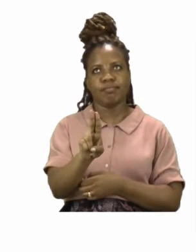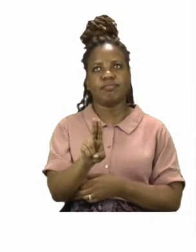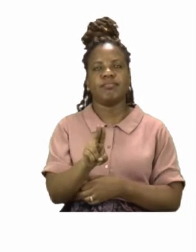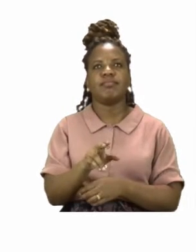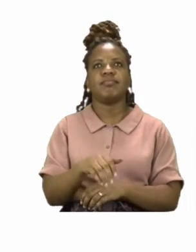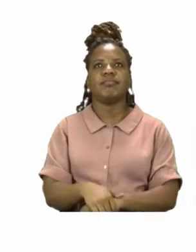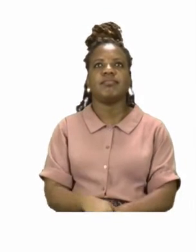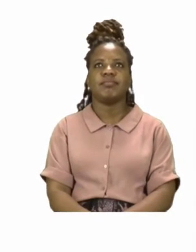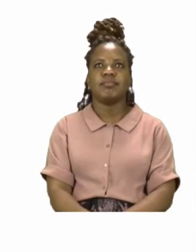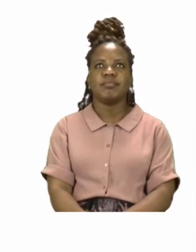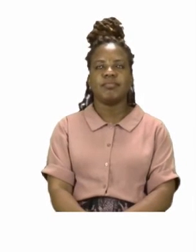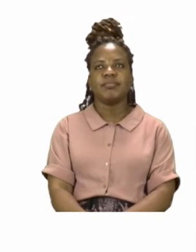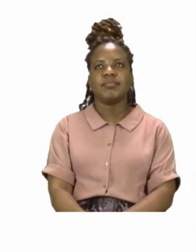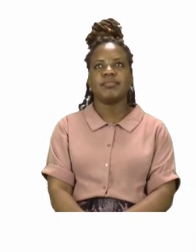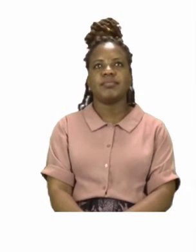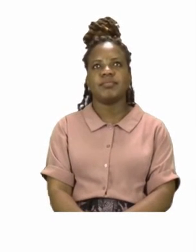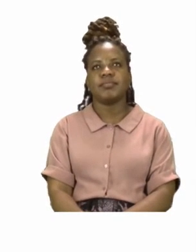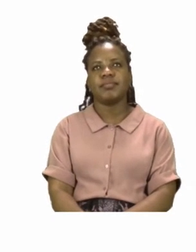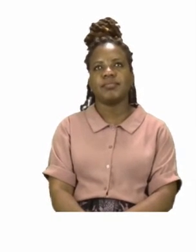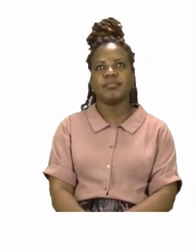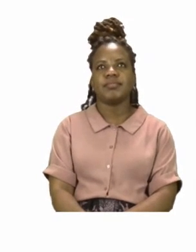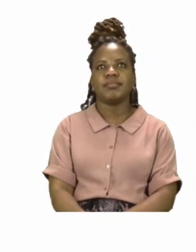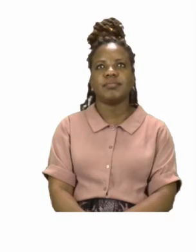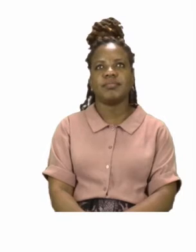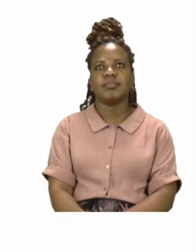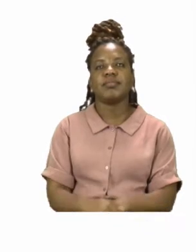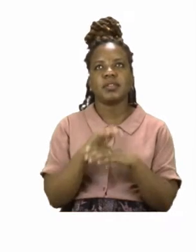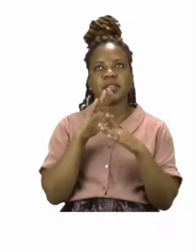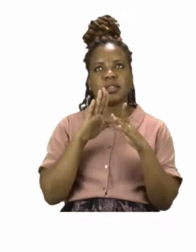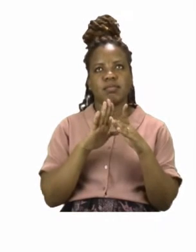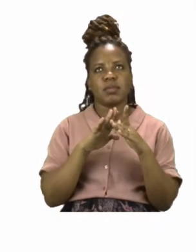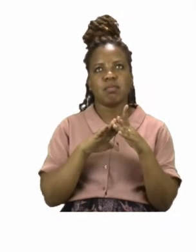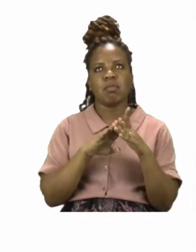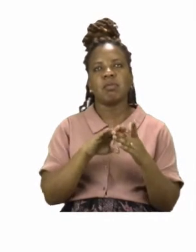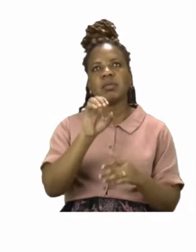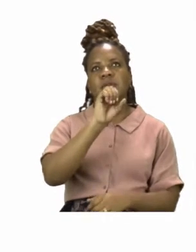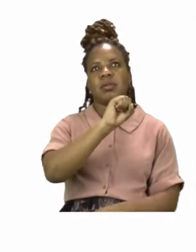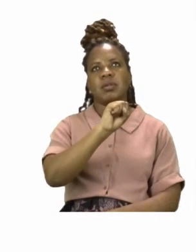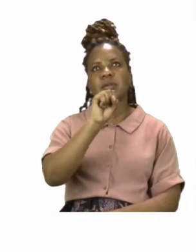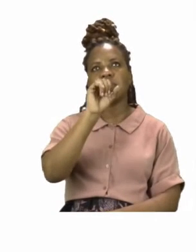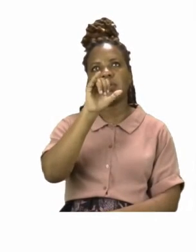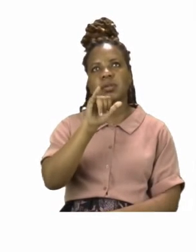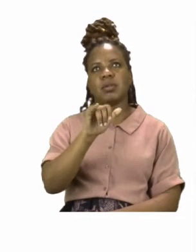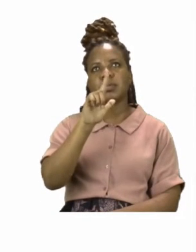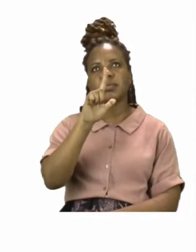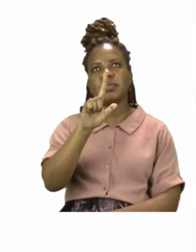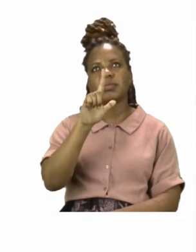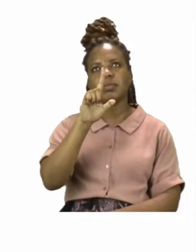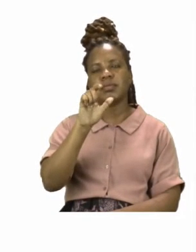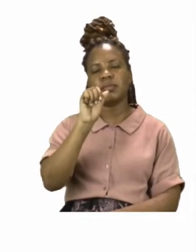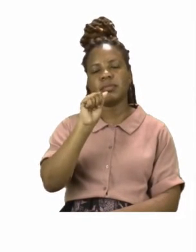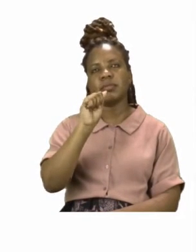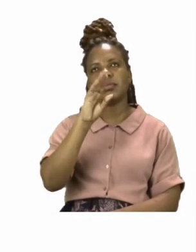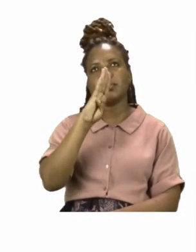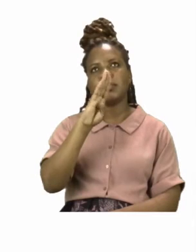our job to make sure that we find the syllables for each of these words. Let's